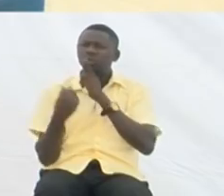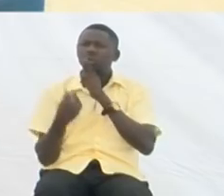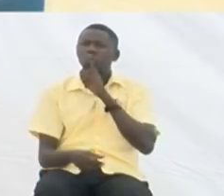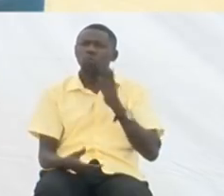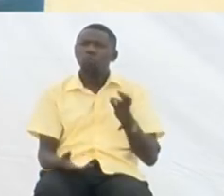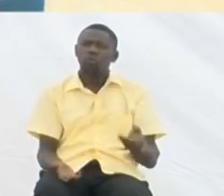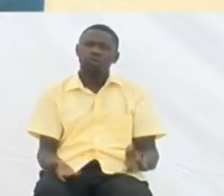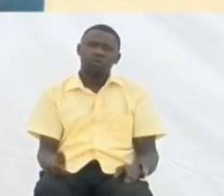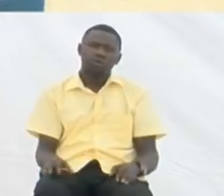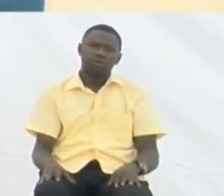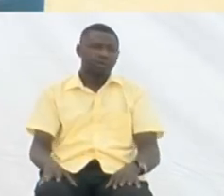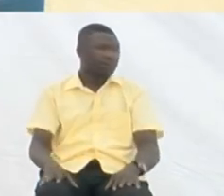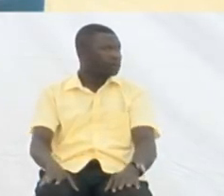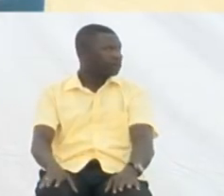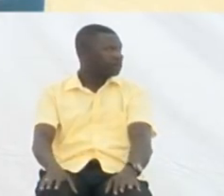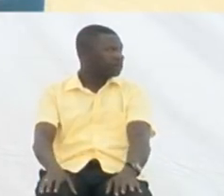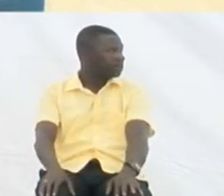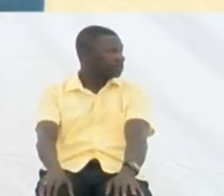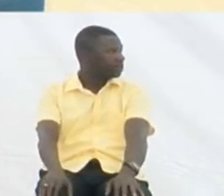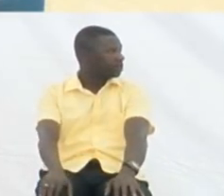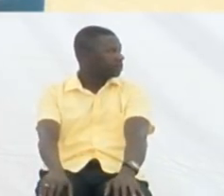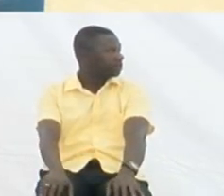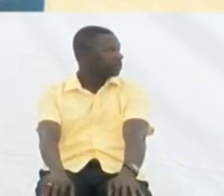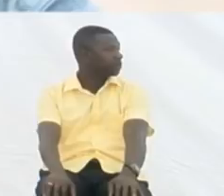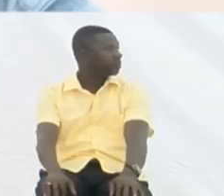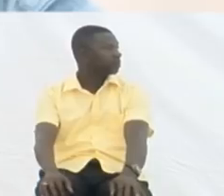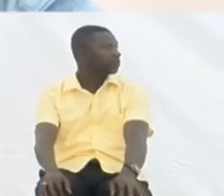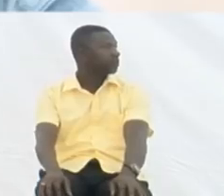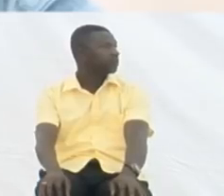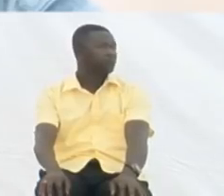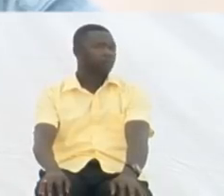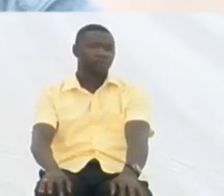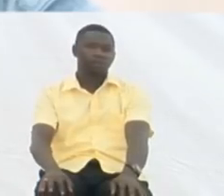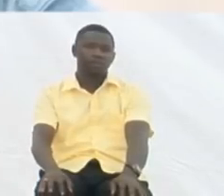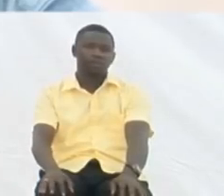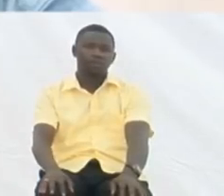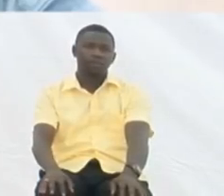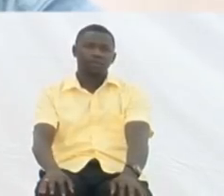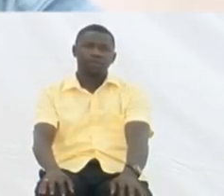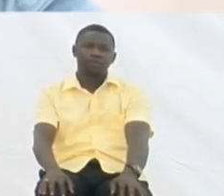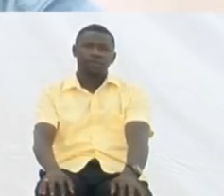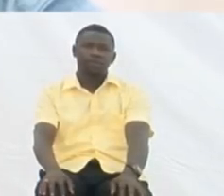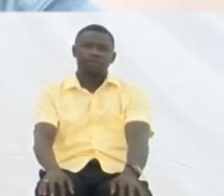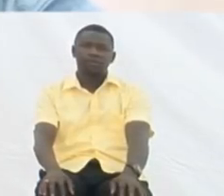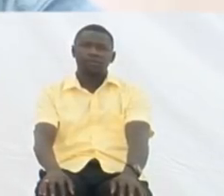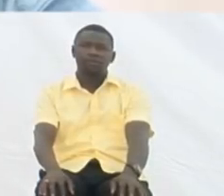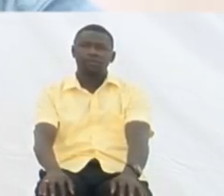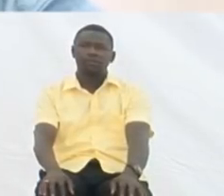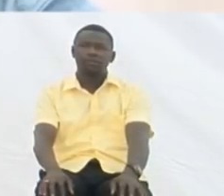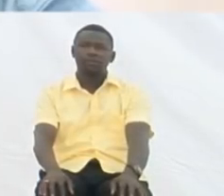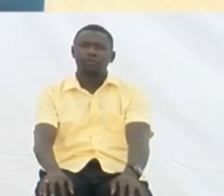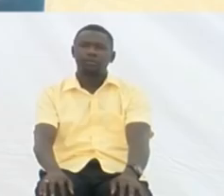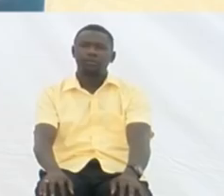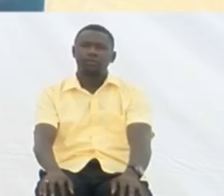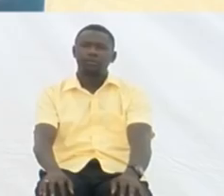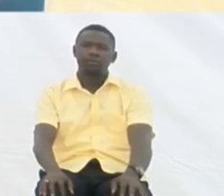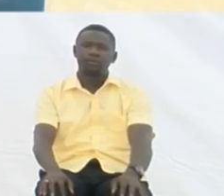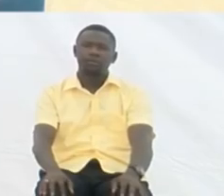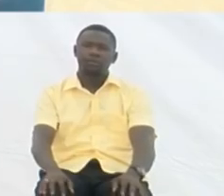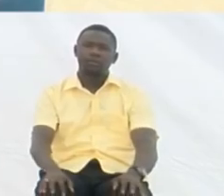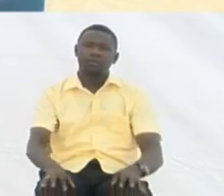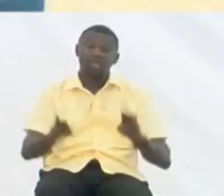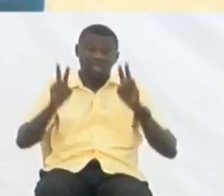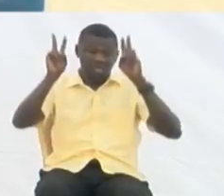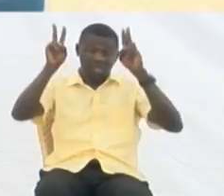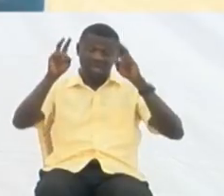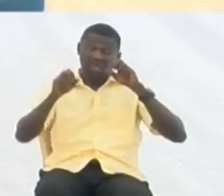kama mansa kunda kono meye nyiliki sa yeti la miroto ba fola ko jumale nyiliki yani ki atara mansa